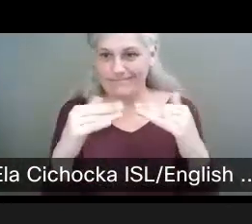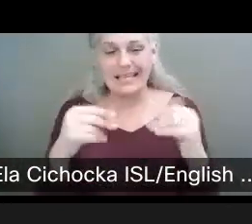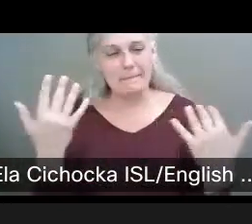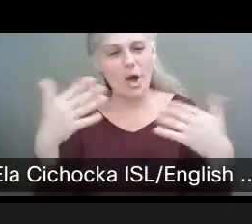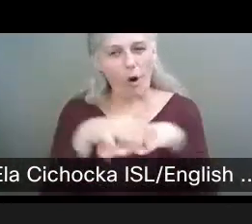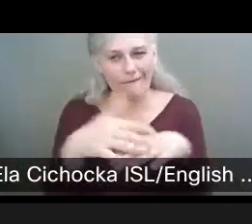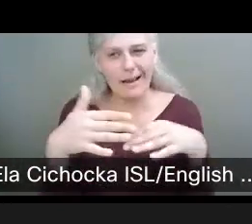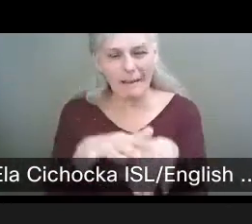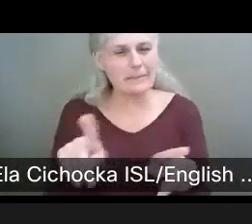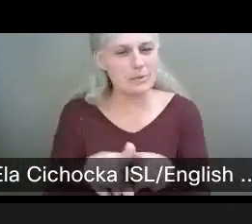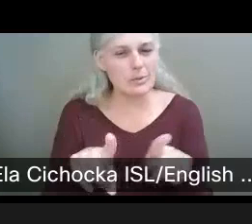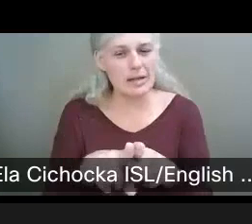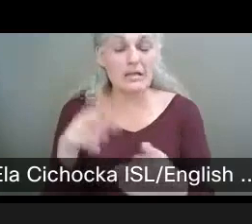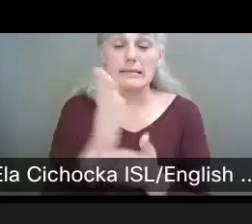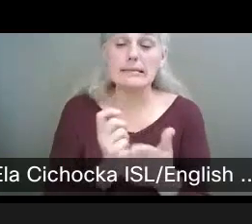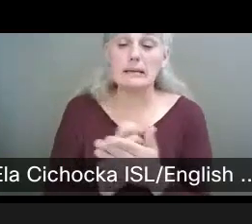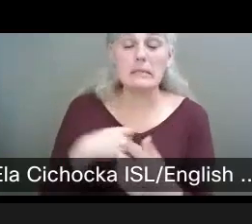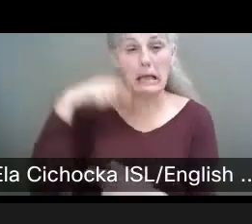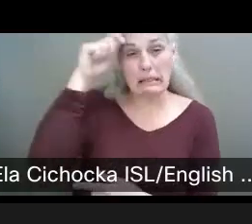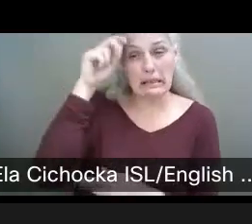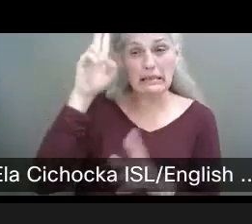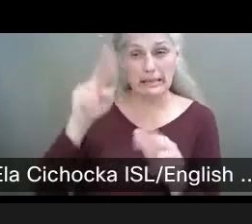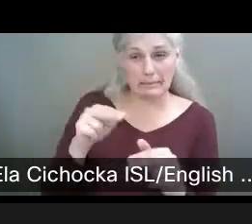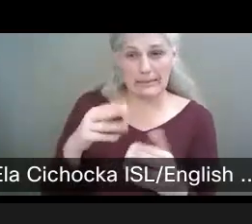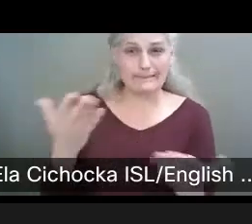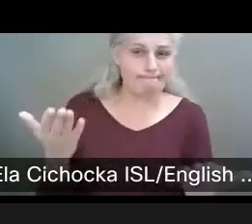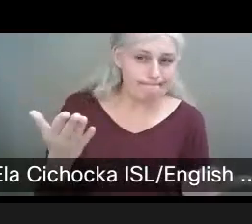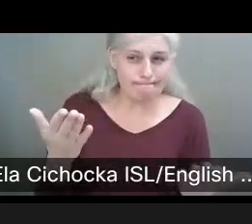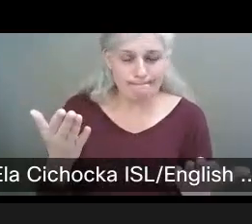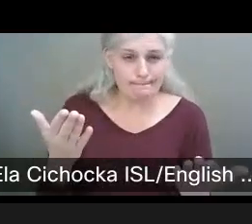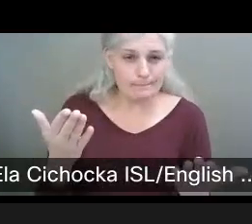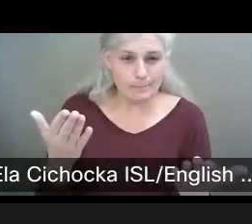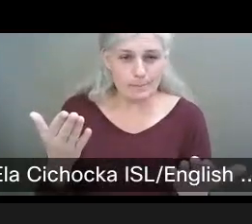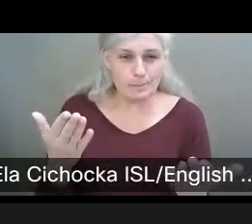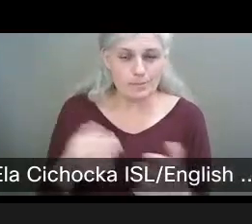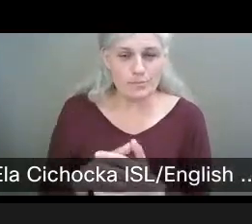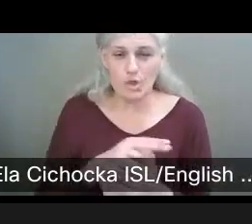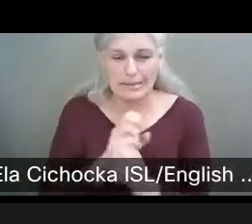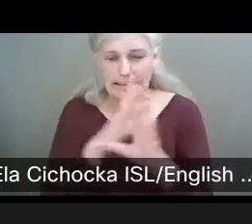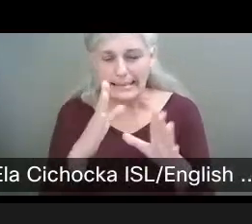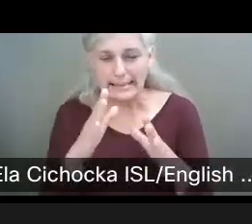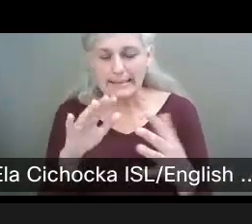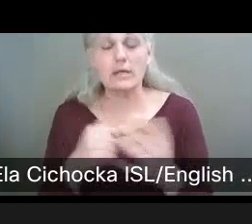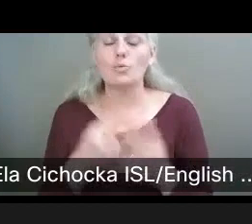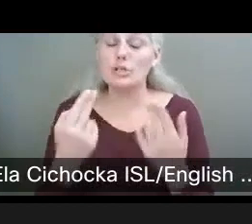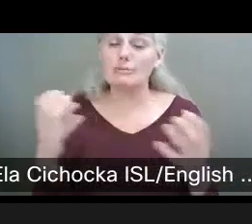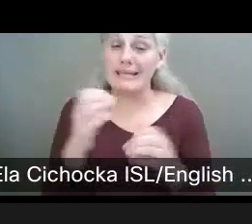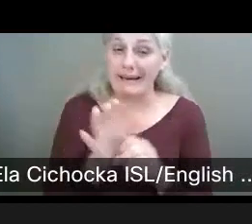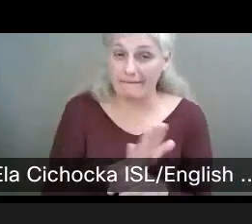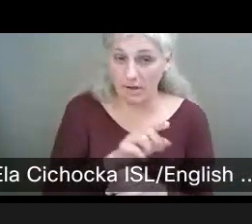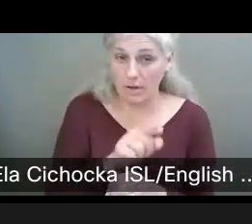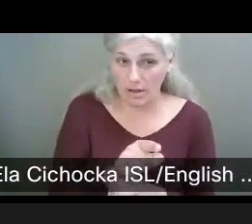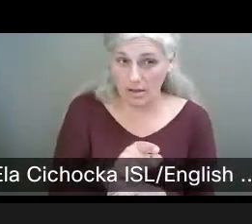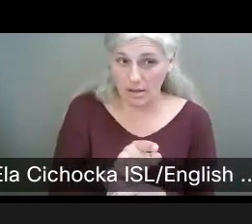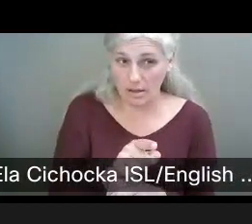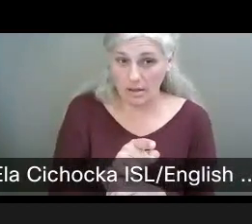here, and sometimes I think that can get fudged. So I think we have to be really careful